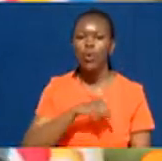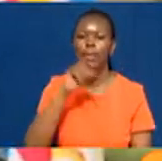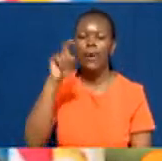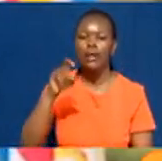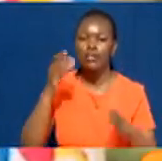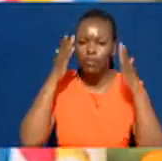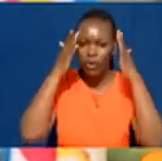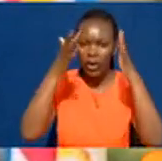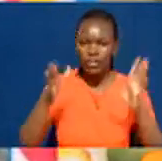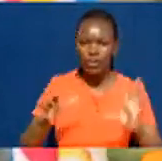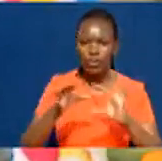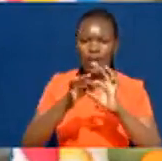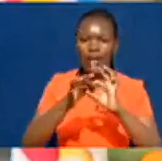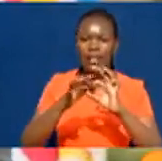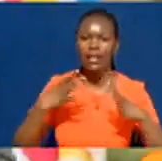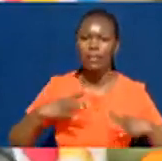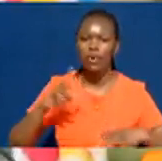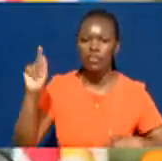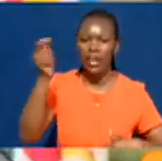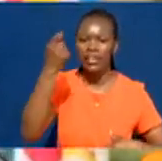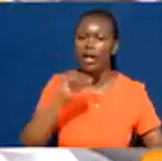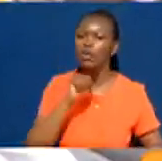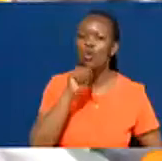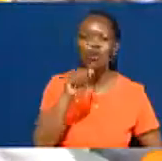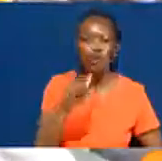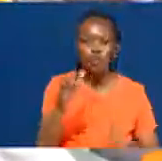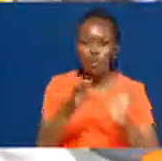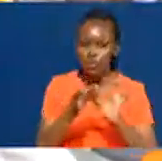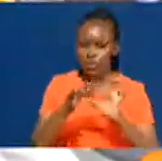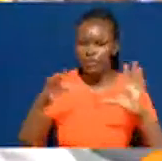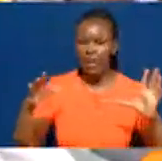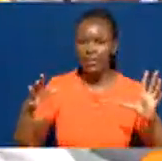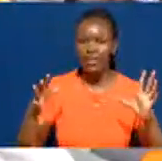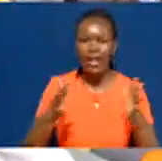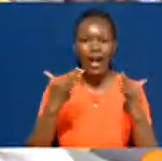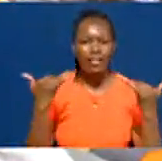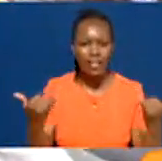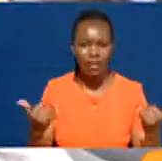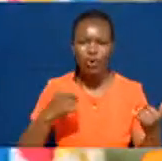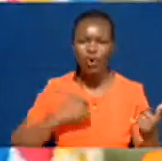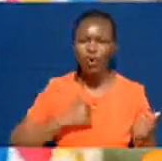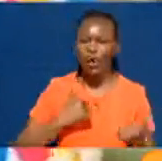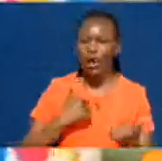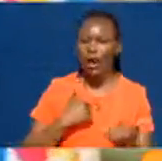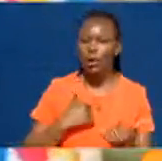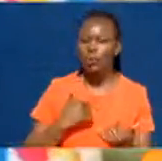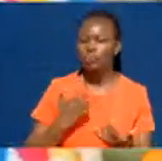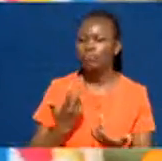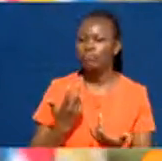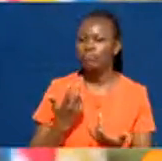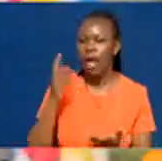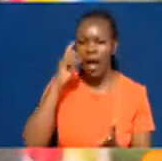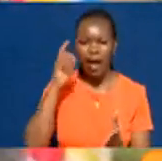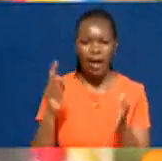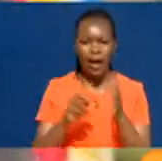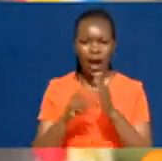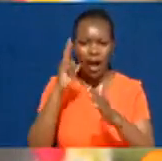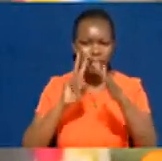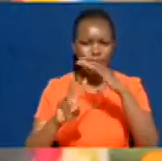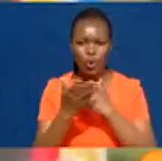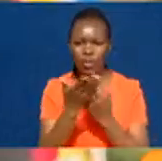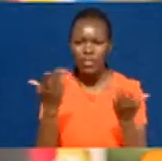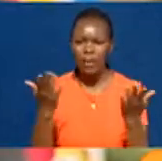not to divide and weaken it. I therefore consider all of my competitors to be my